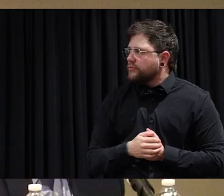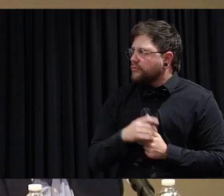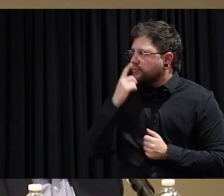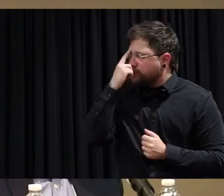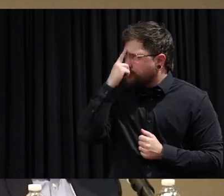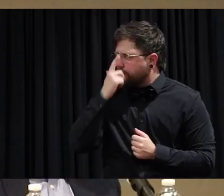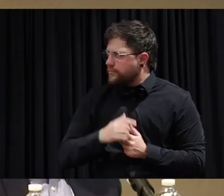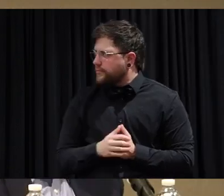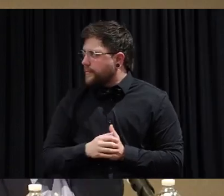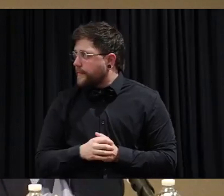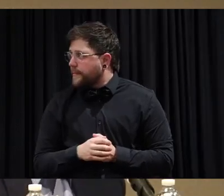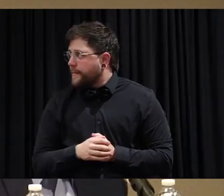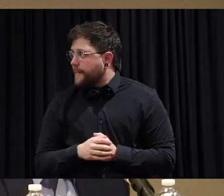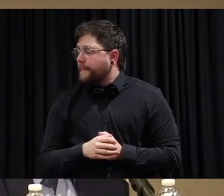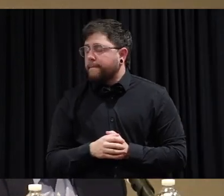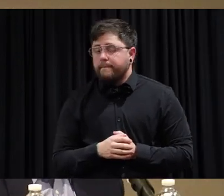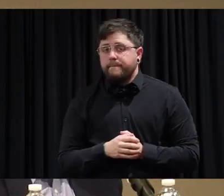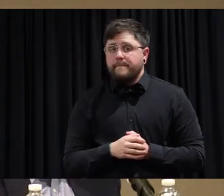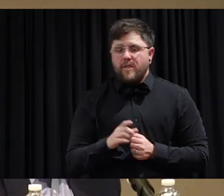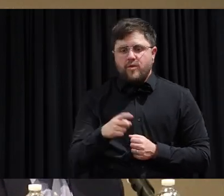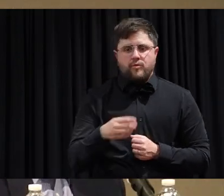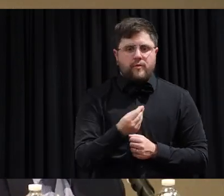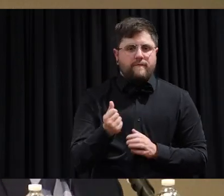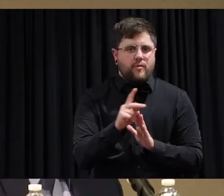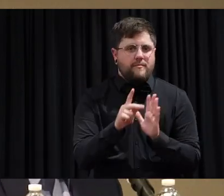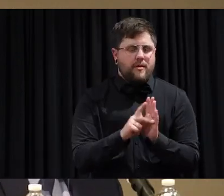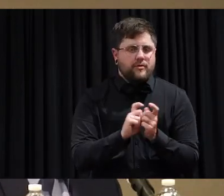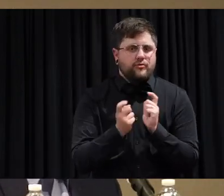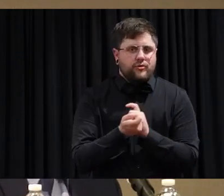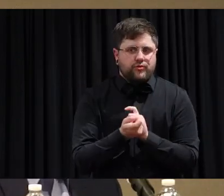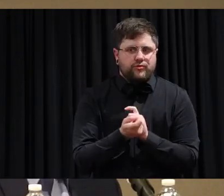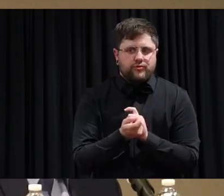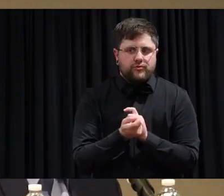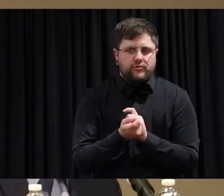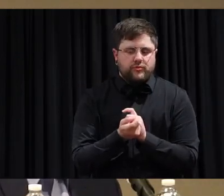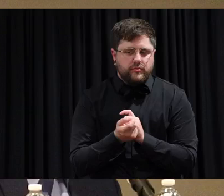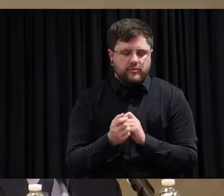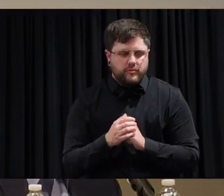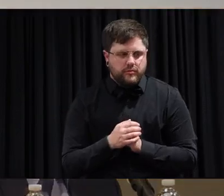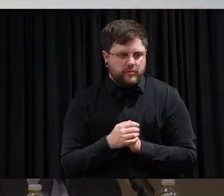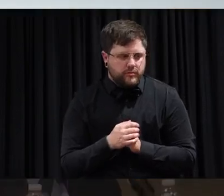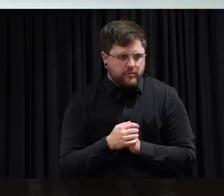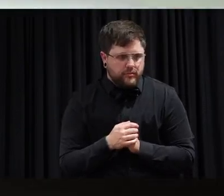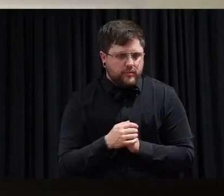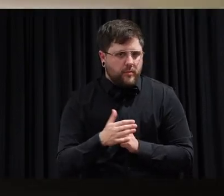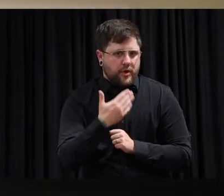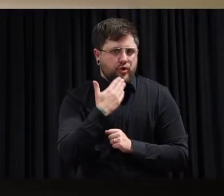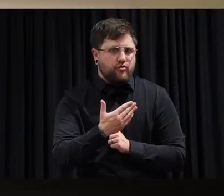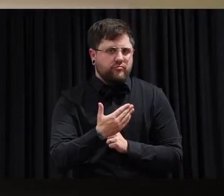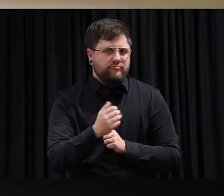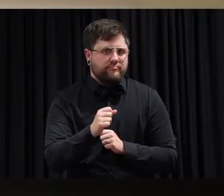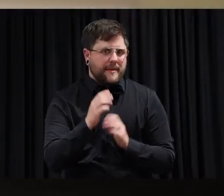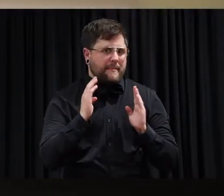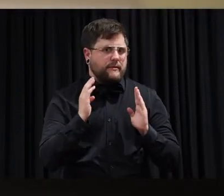Awesome. And those were a couple of policy changes that we think would be good for sure